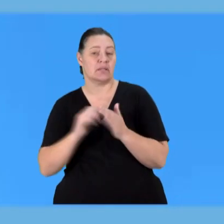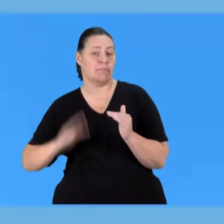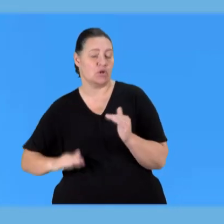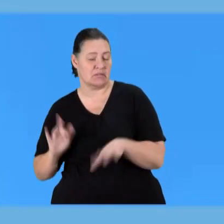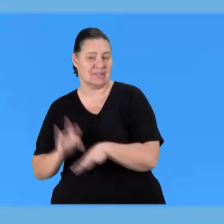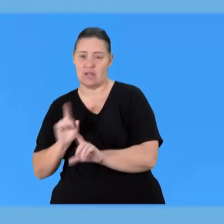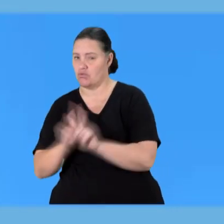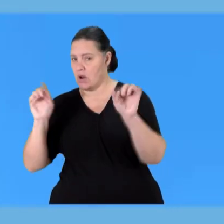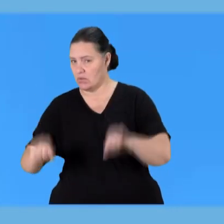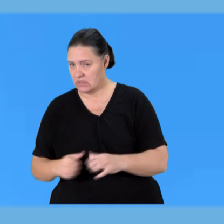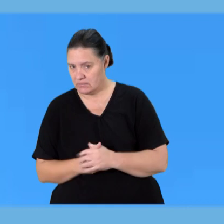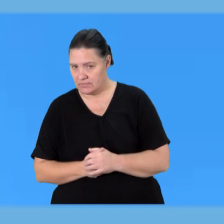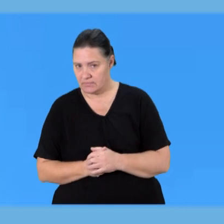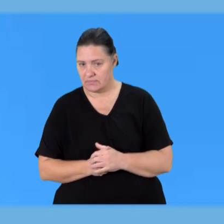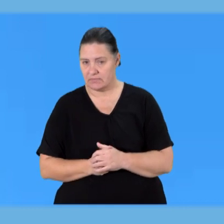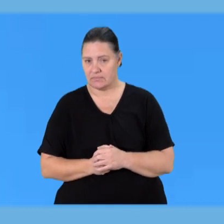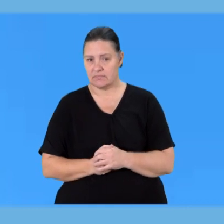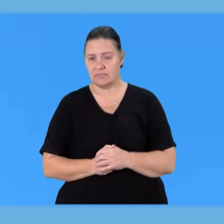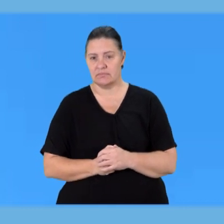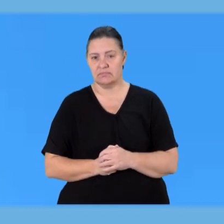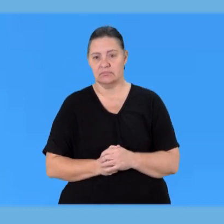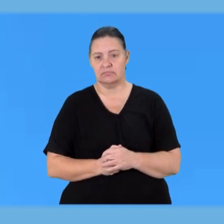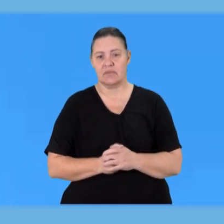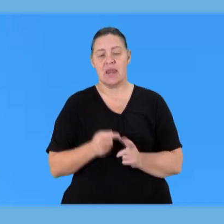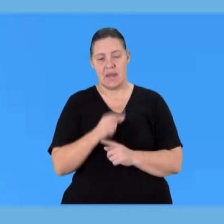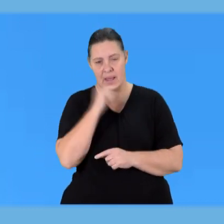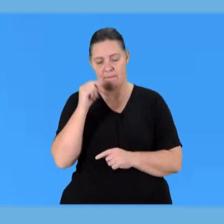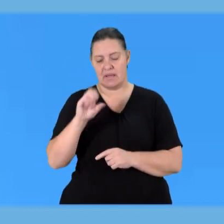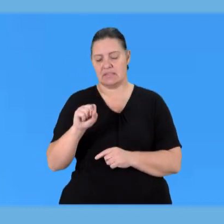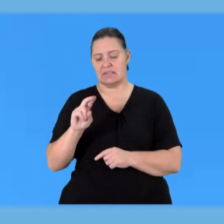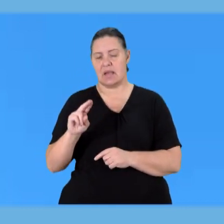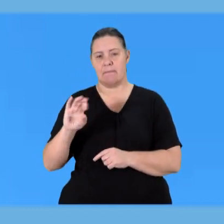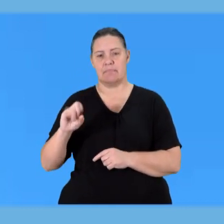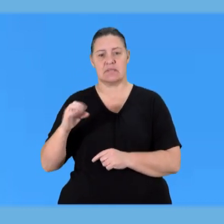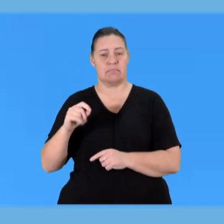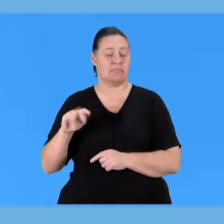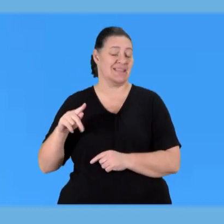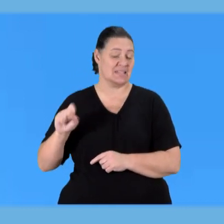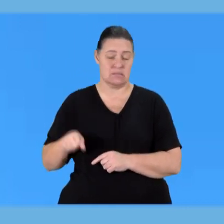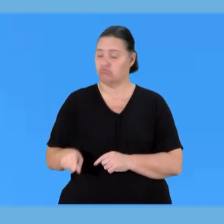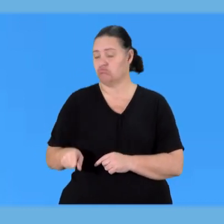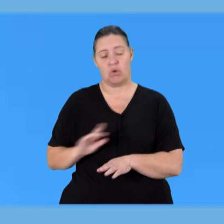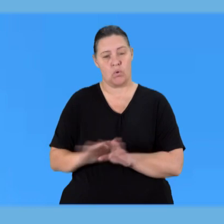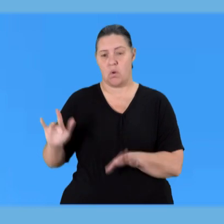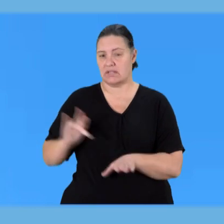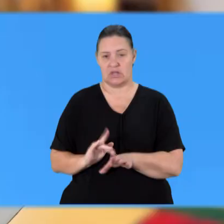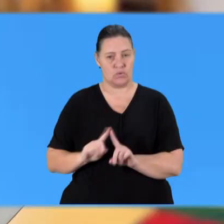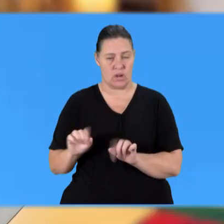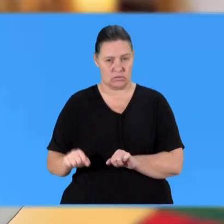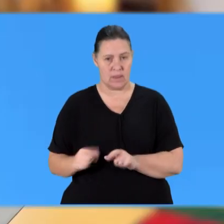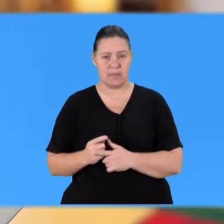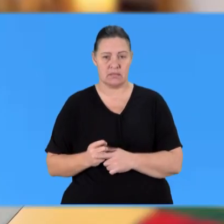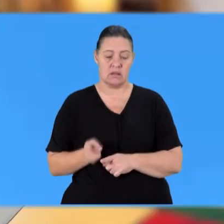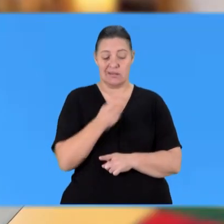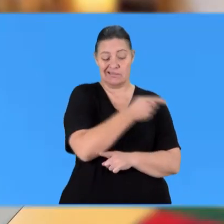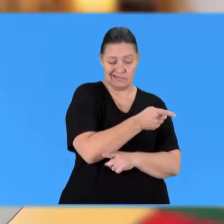that are written at the bottom to the right of the chemical symbol, they are known as subscripts. When we balance, we do not touch the subscripts, but we